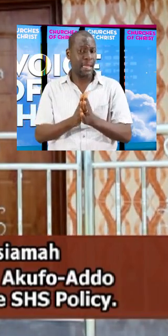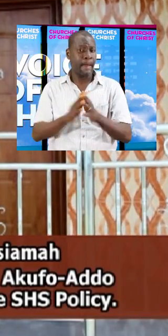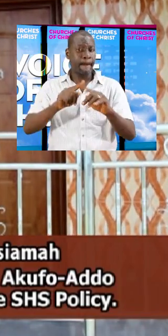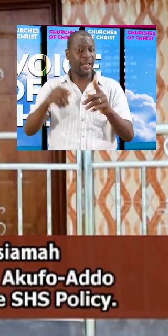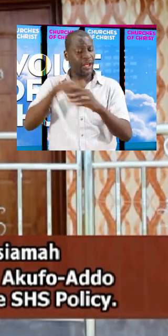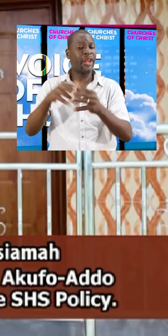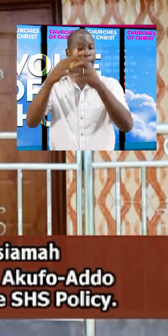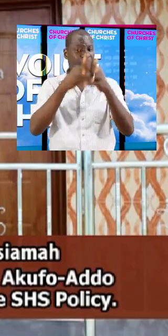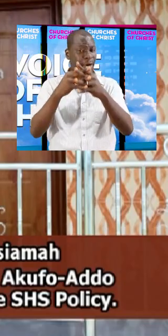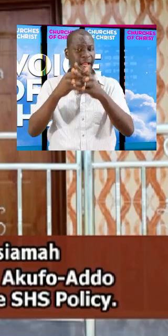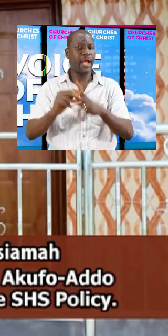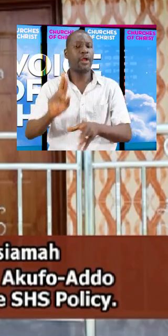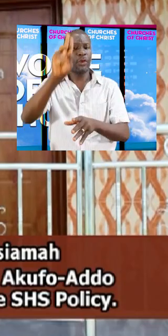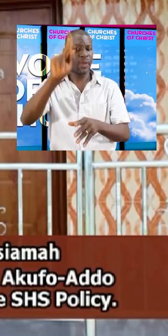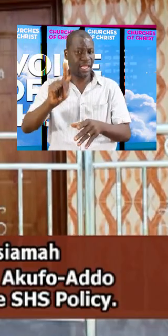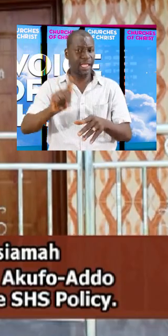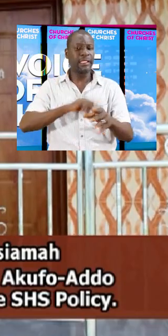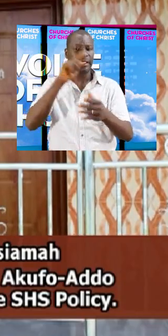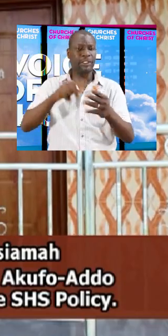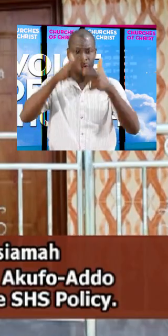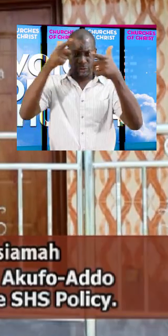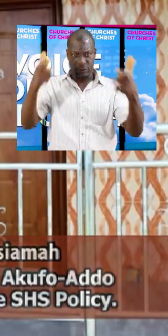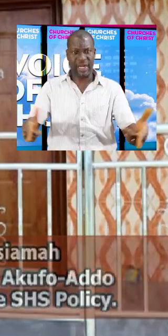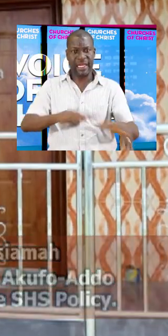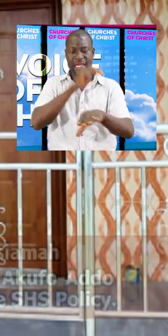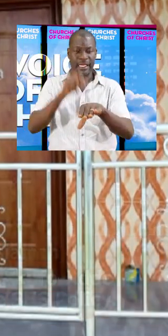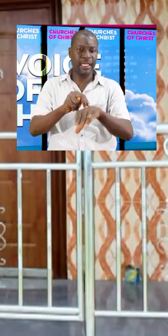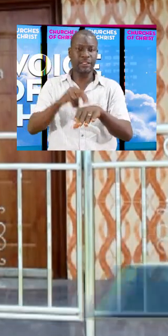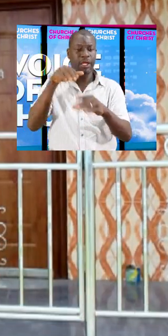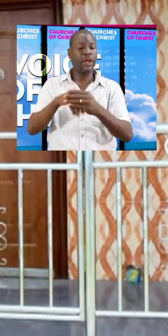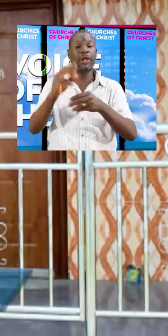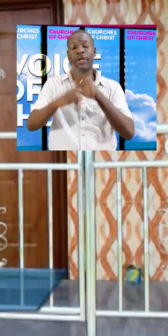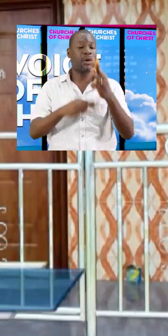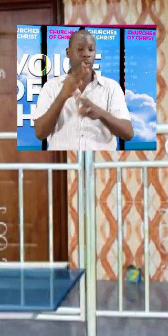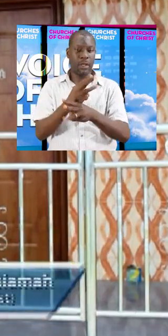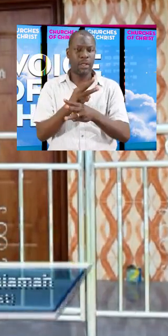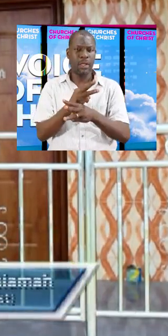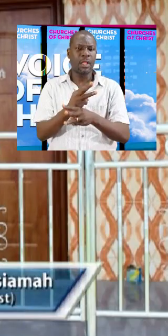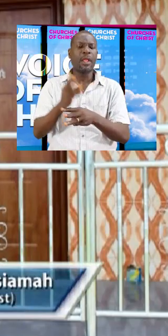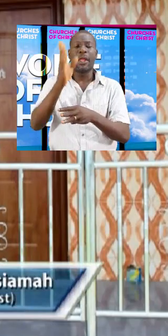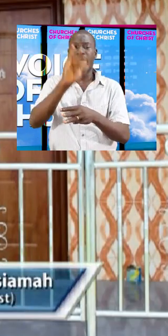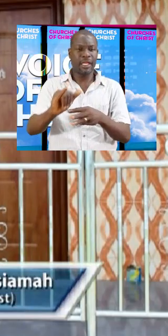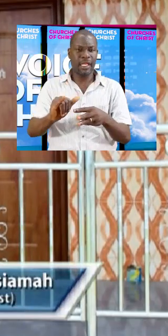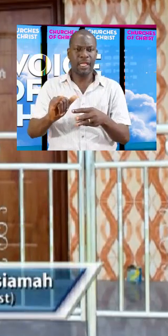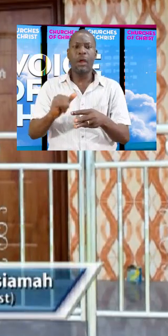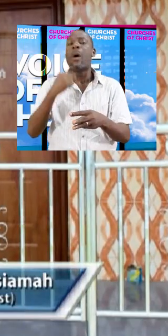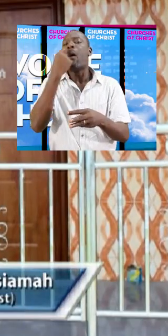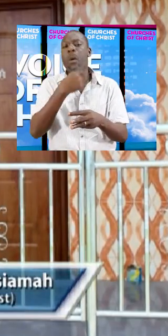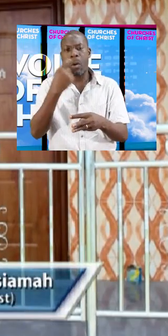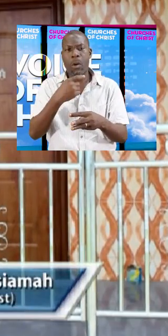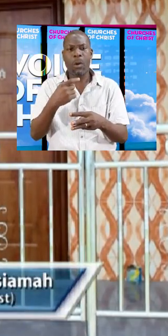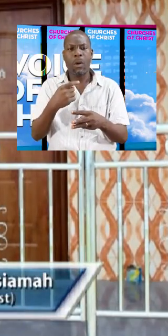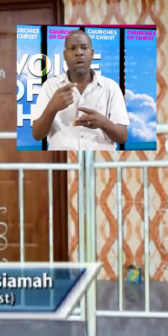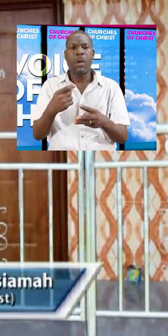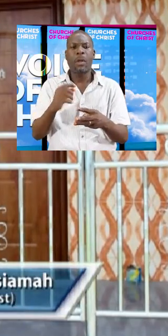ni United Kingdom amaya kase mienu a o mo aye yie e wa iwiase no wo mu mienu no hwan ana